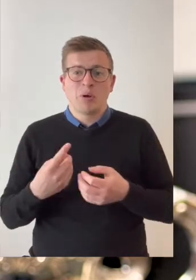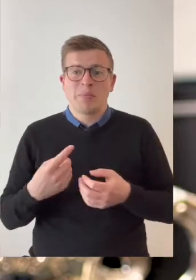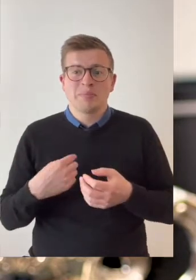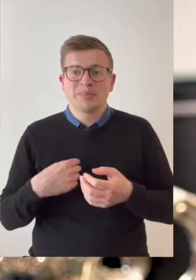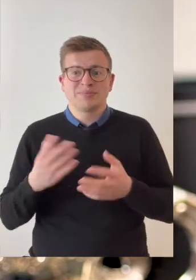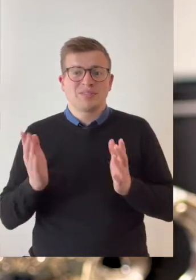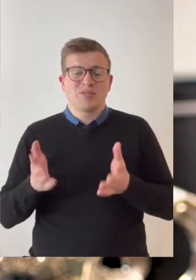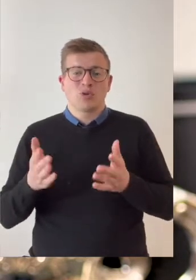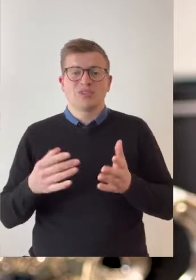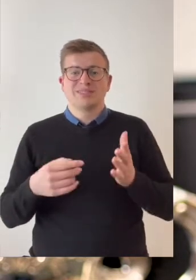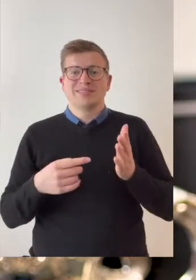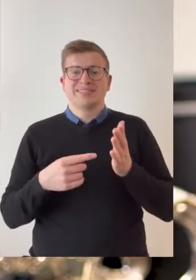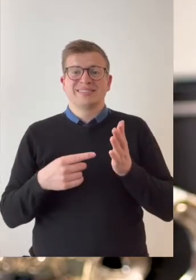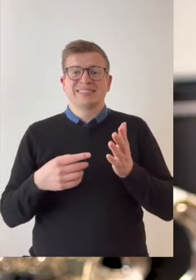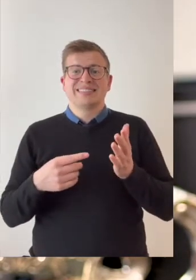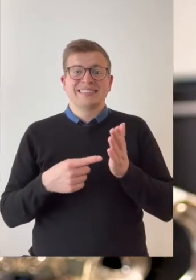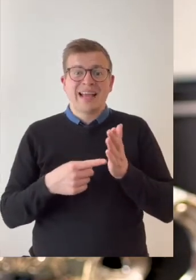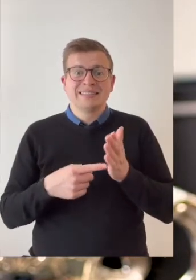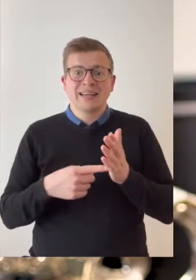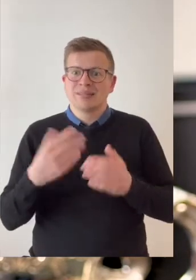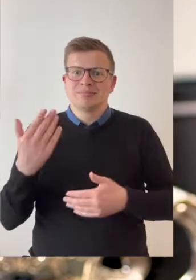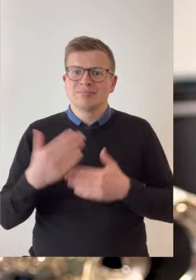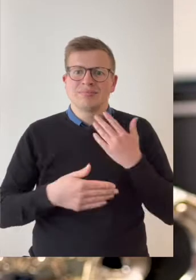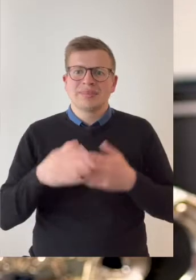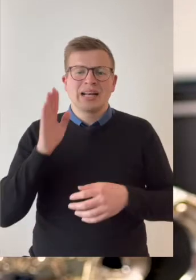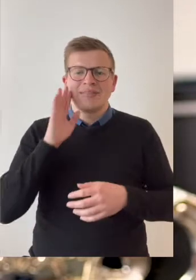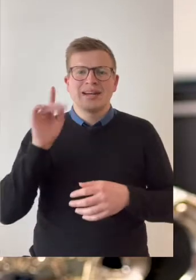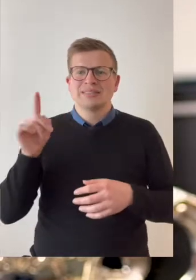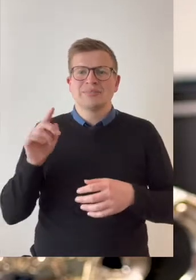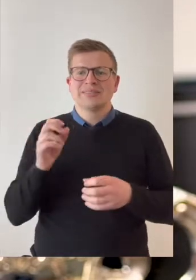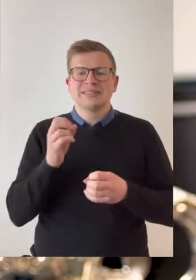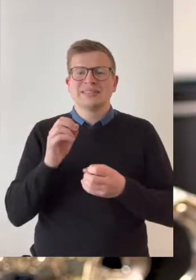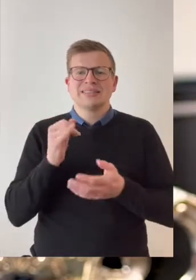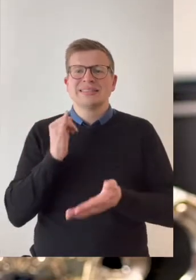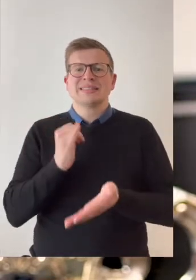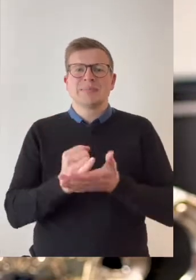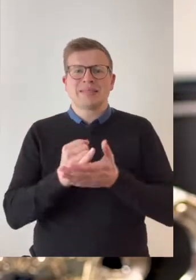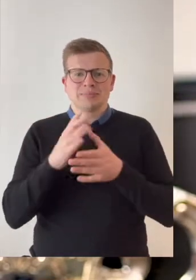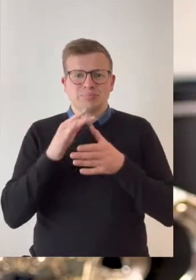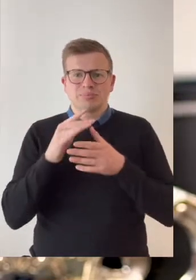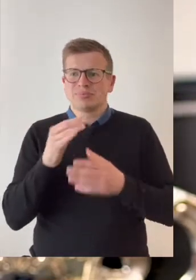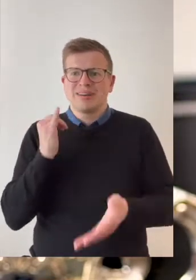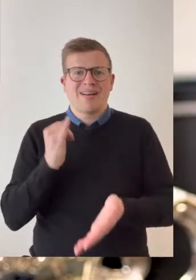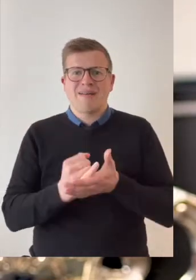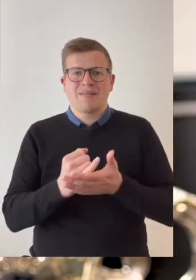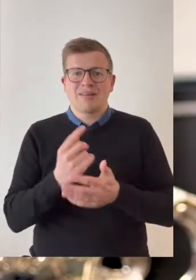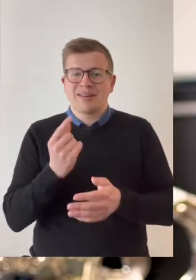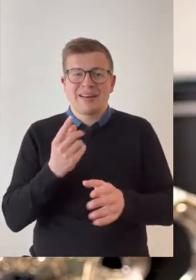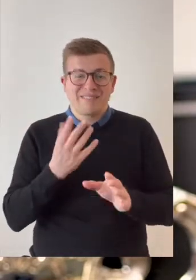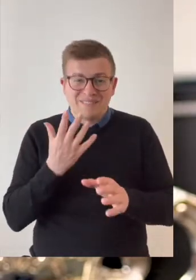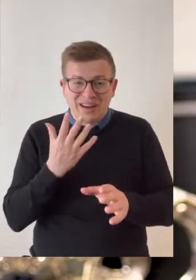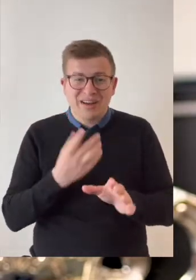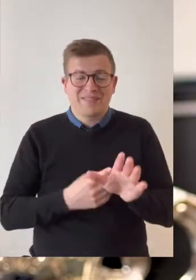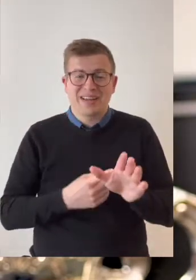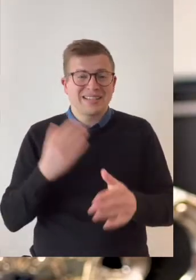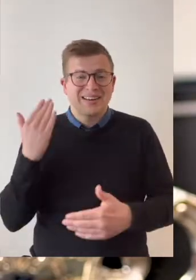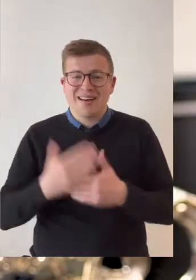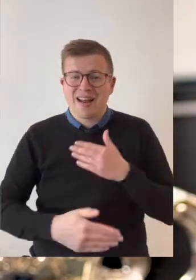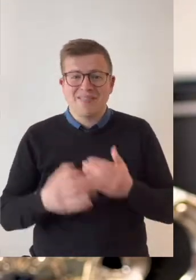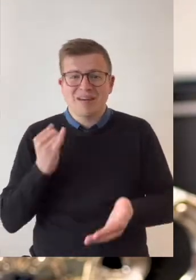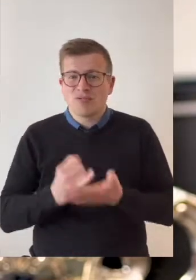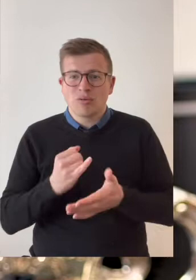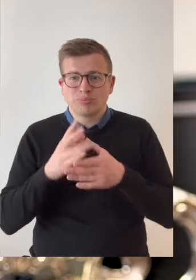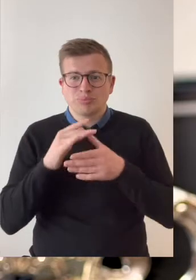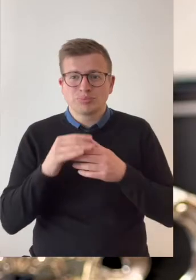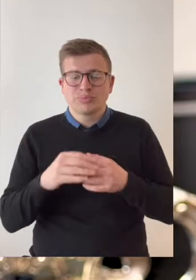Bumping up, and of course, Teddy, never heard him split a note in nearly 5 years. And I